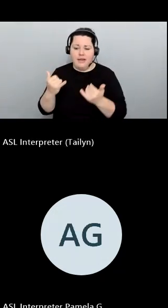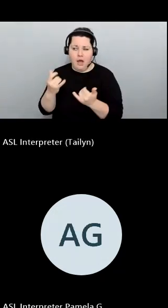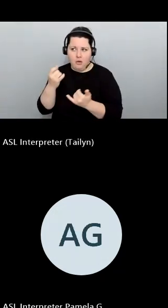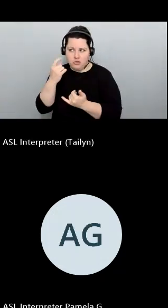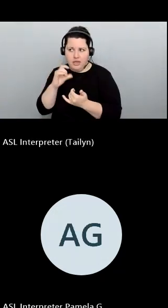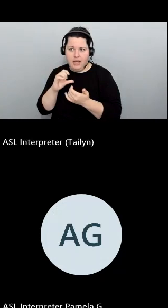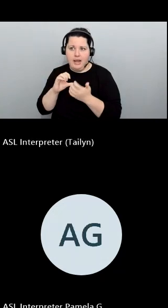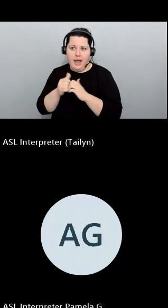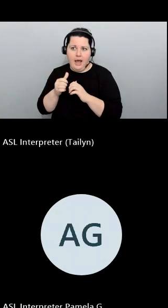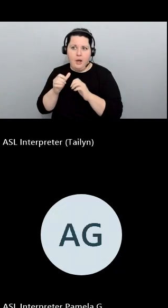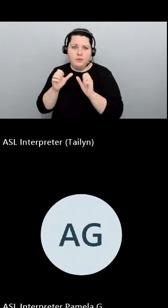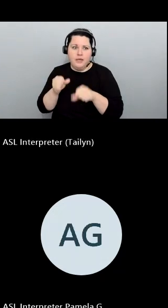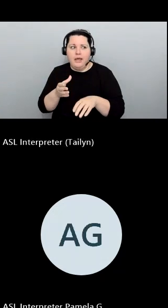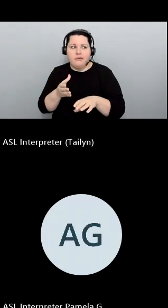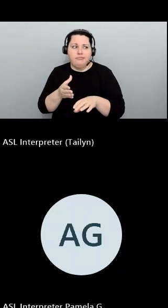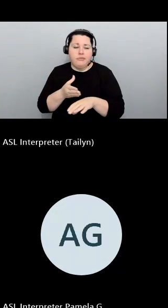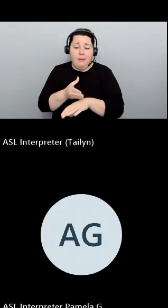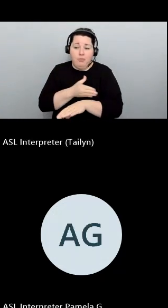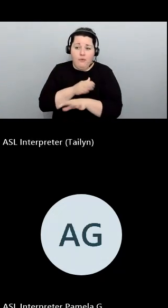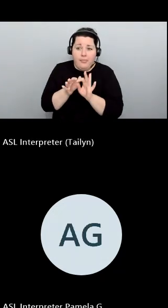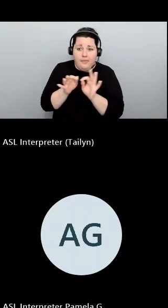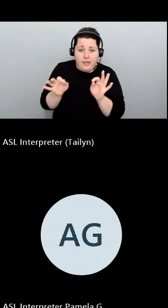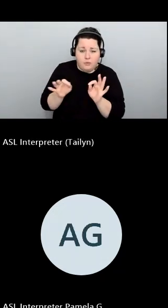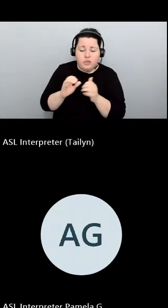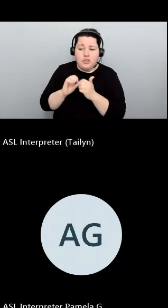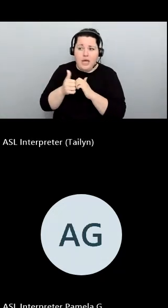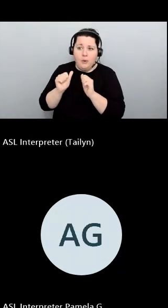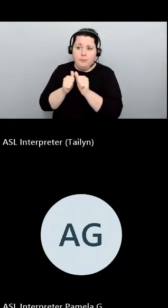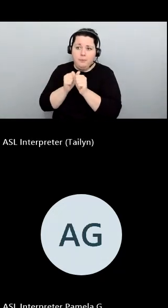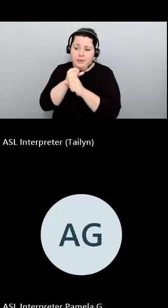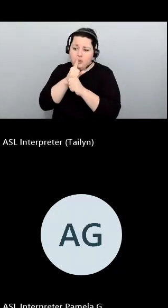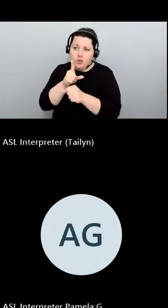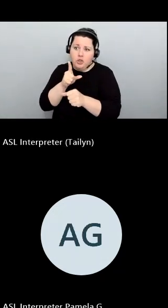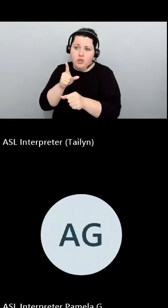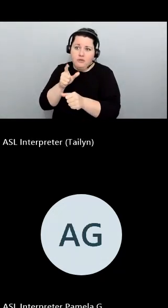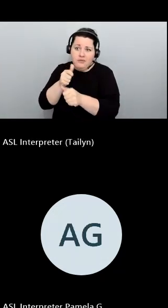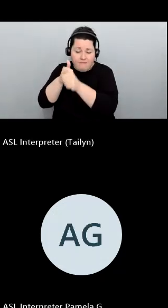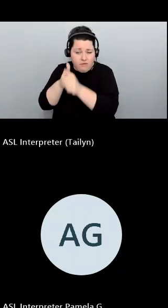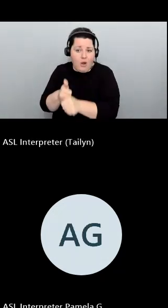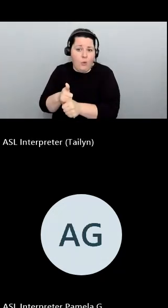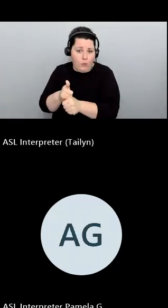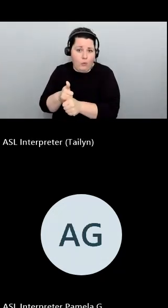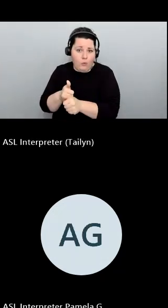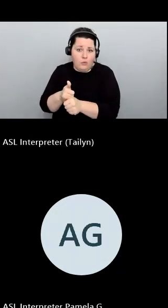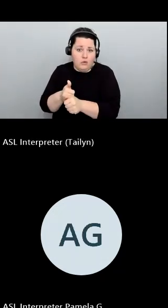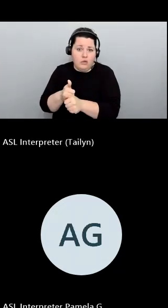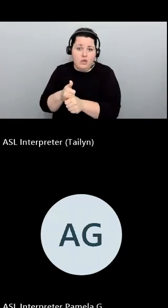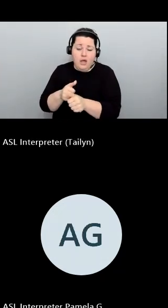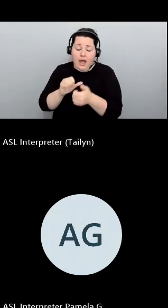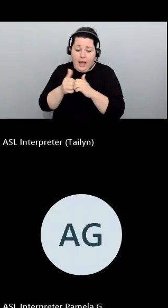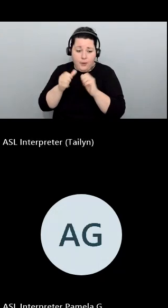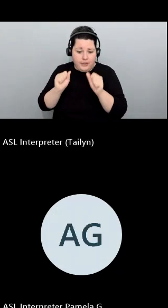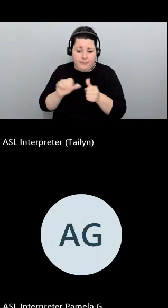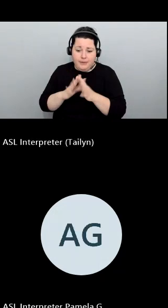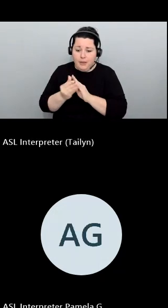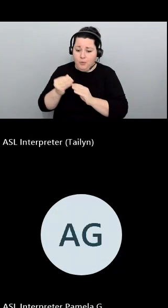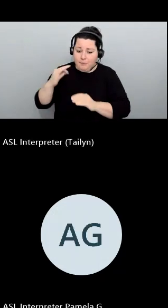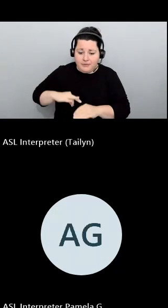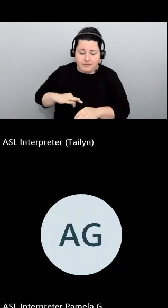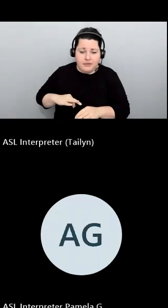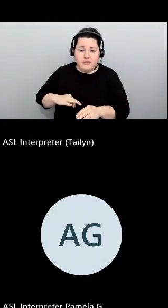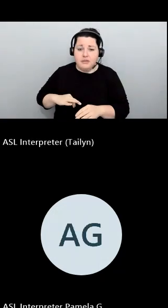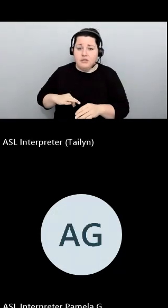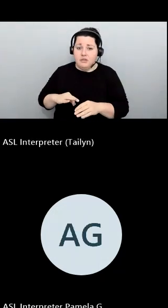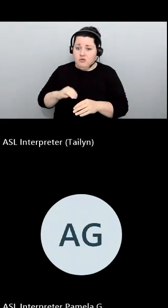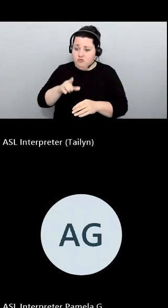improve that language for it to be more beneficial or get at the real true purpose of what we